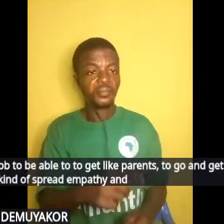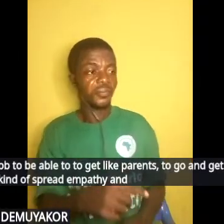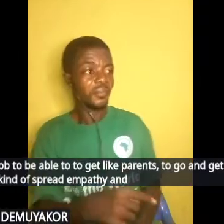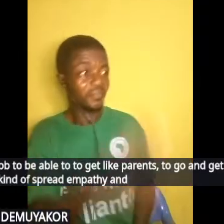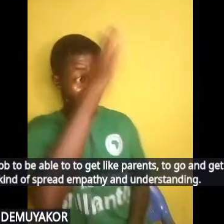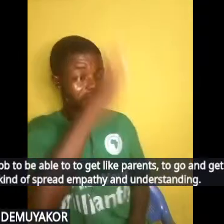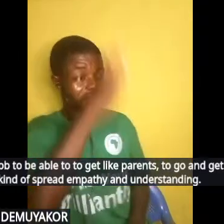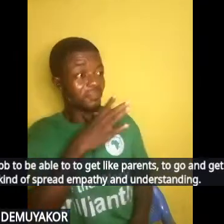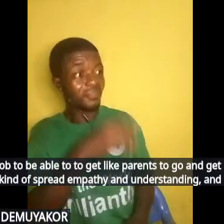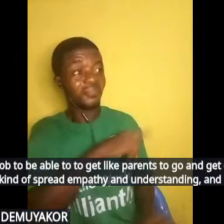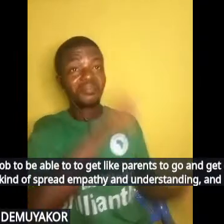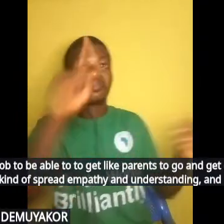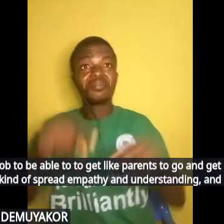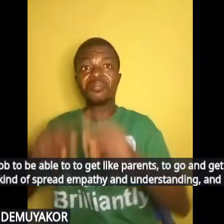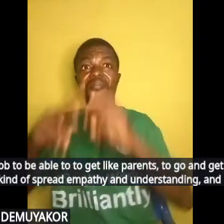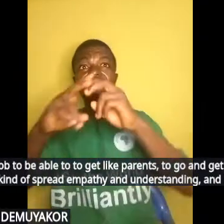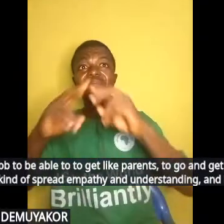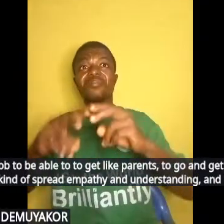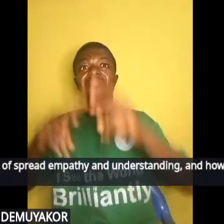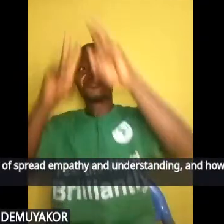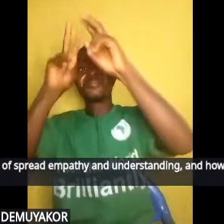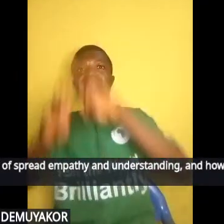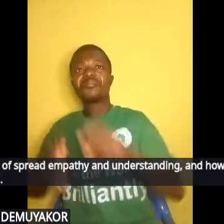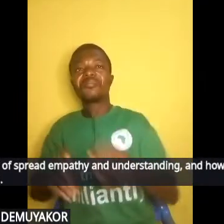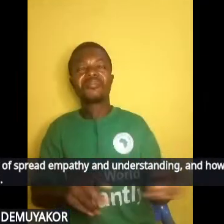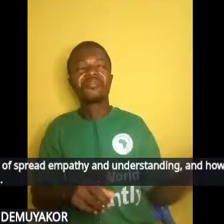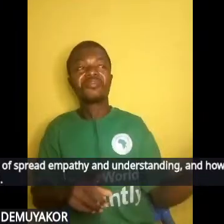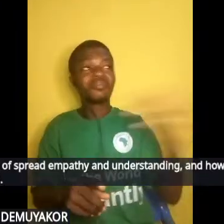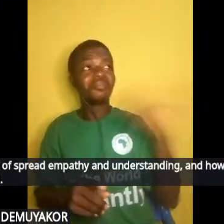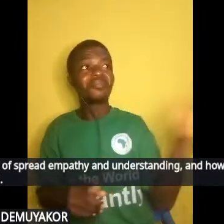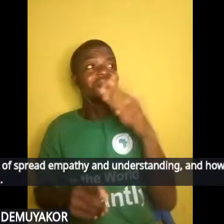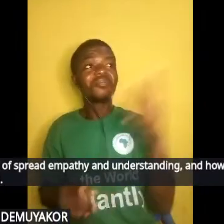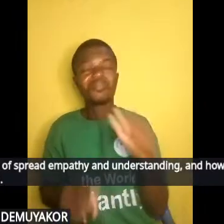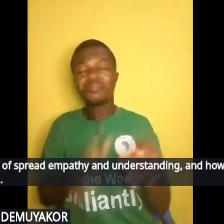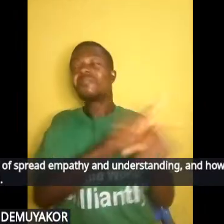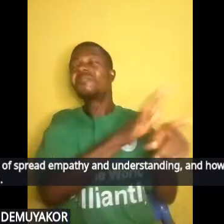and how to get the best out of their child.